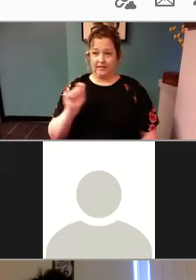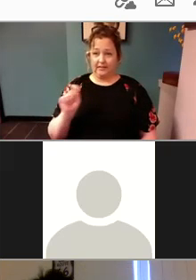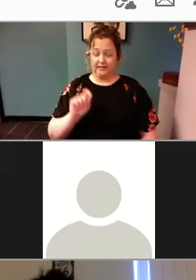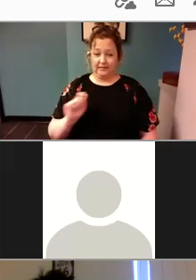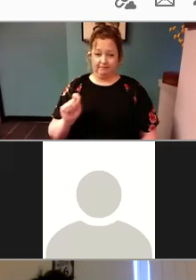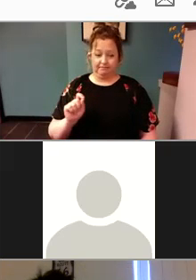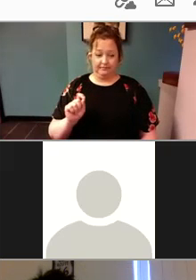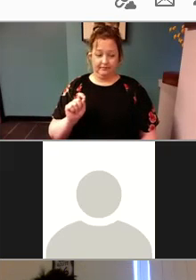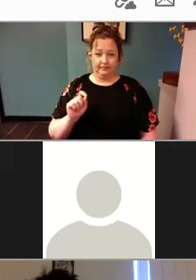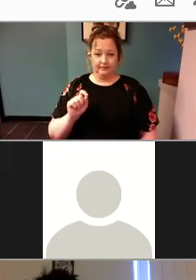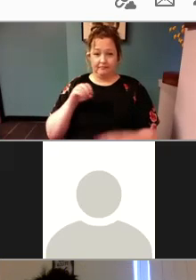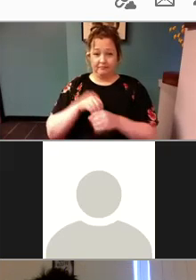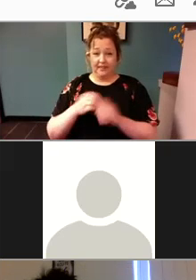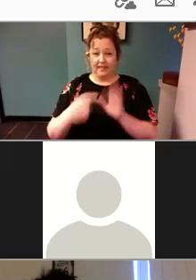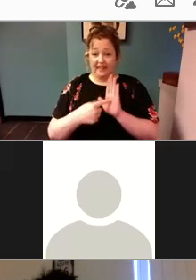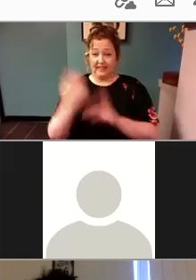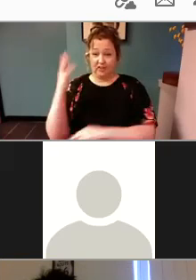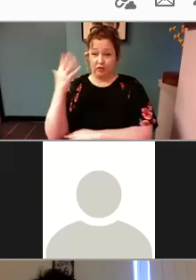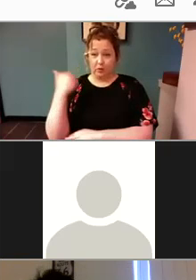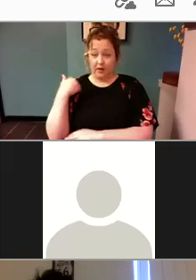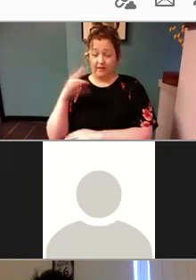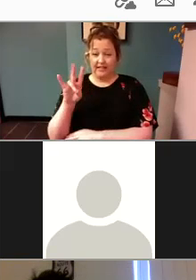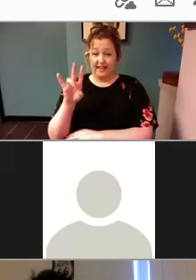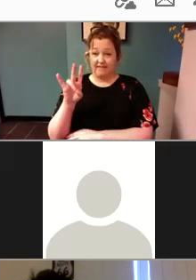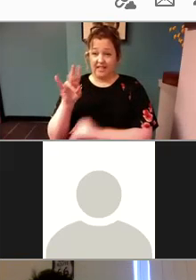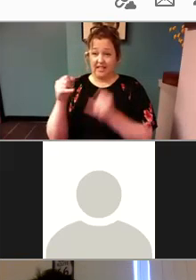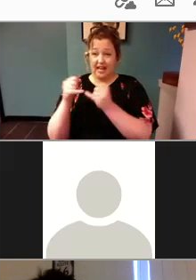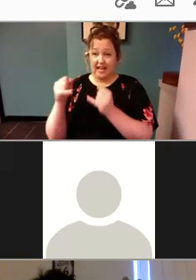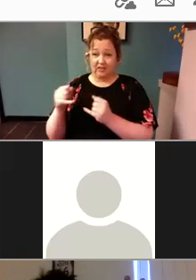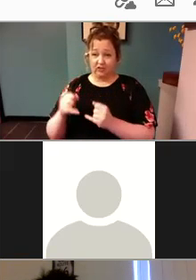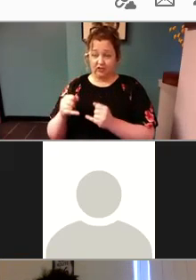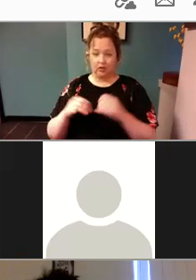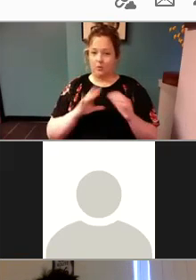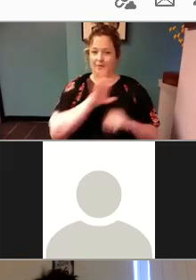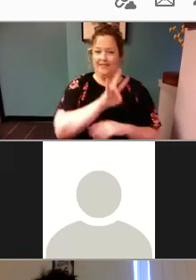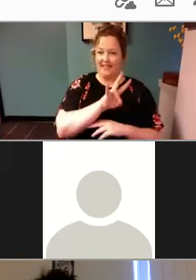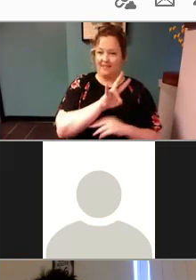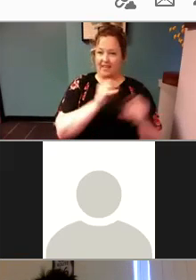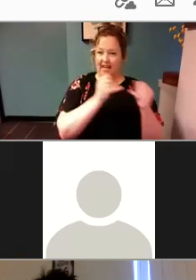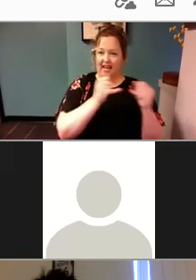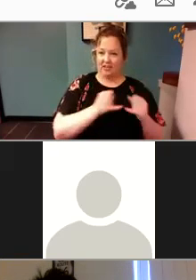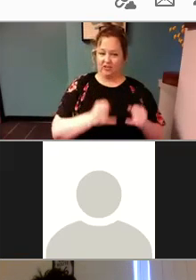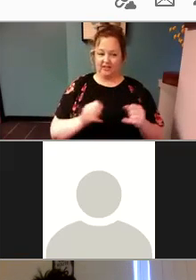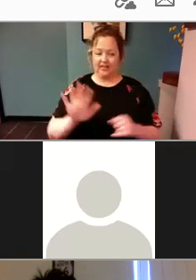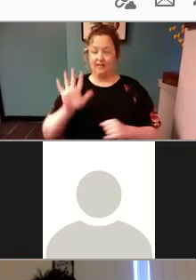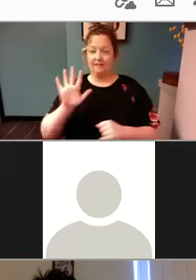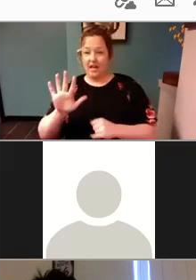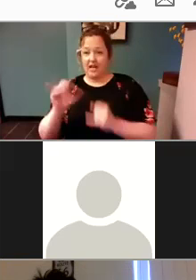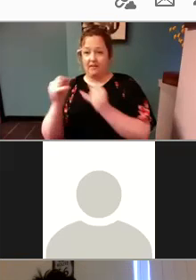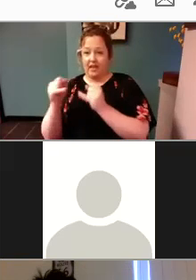tree here, we have 7 edges. In this tree here, we have 5 edges. That gives us a total of